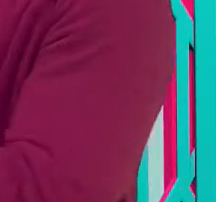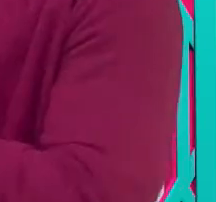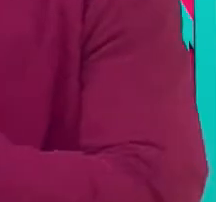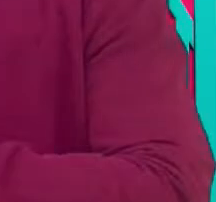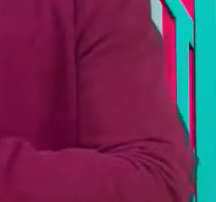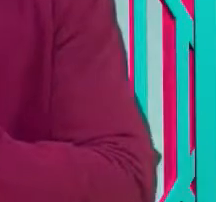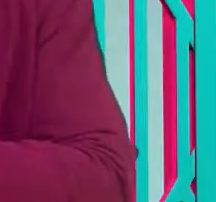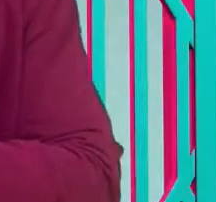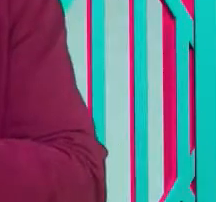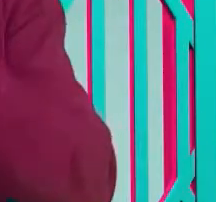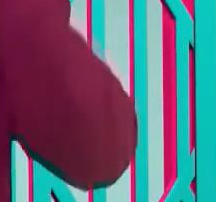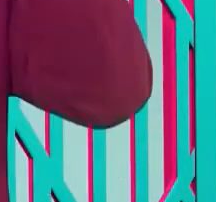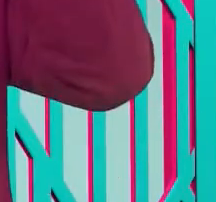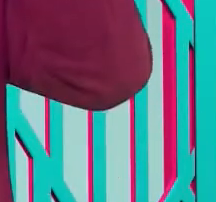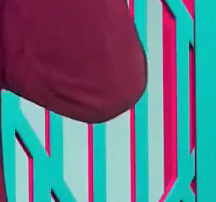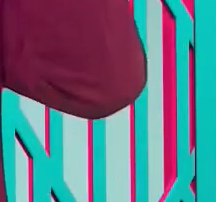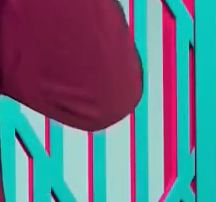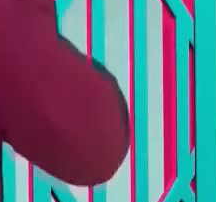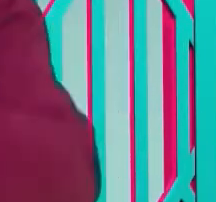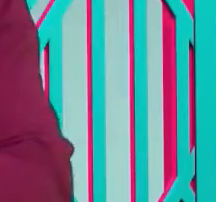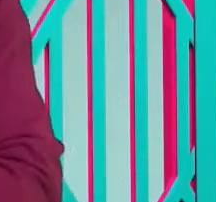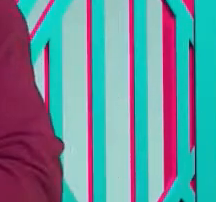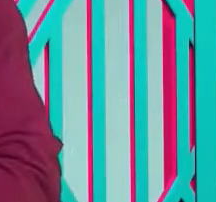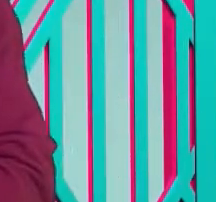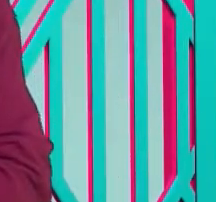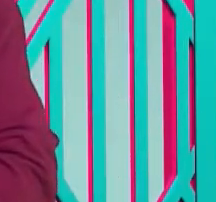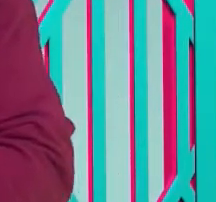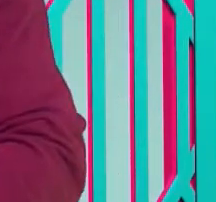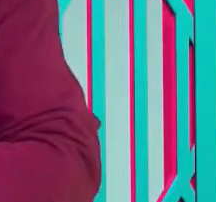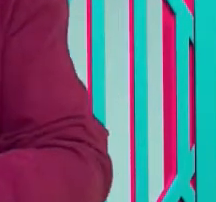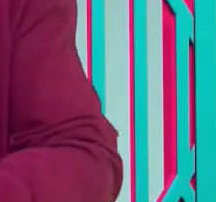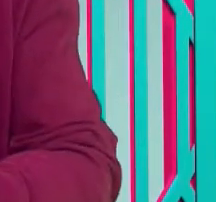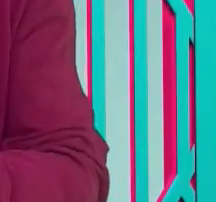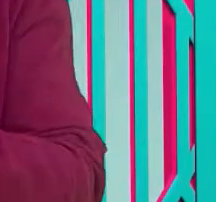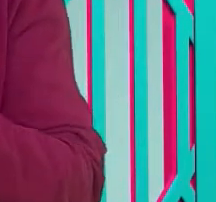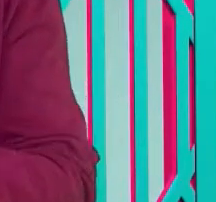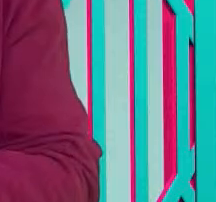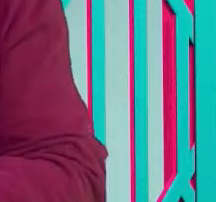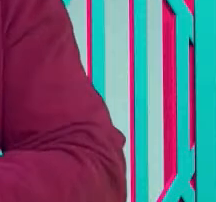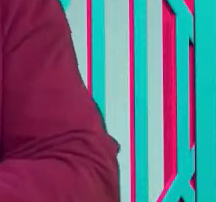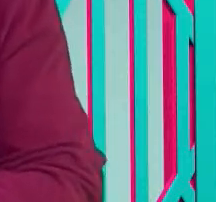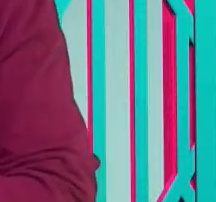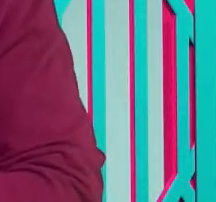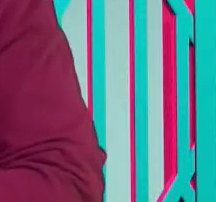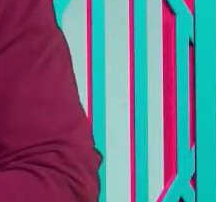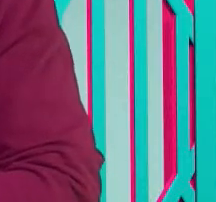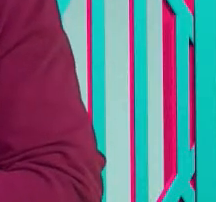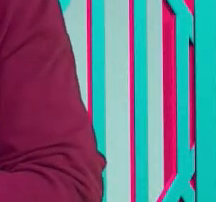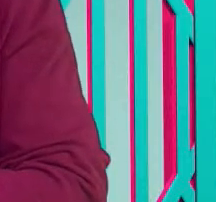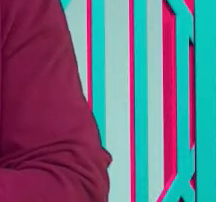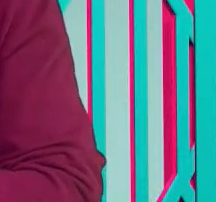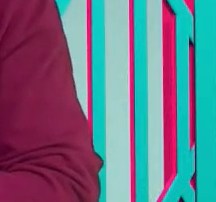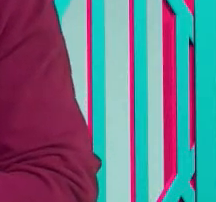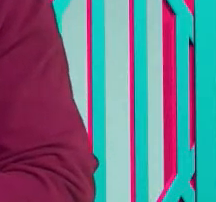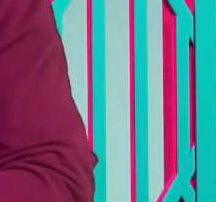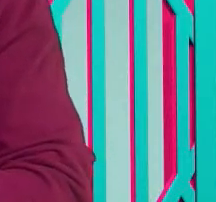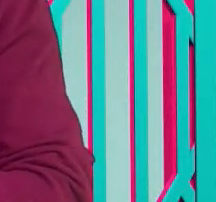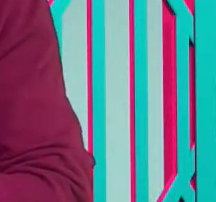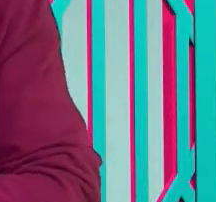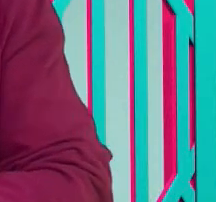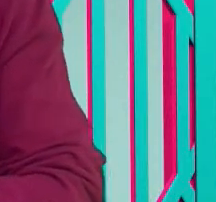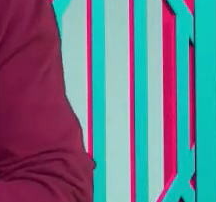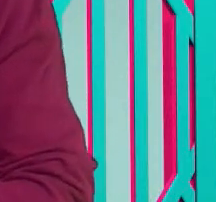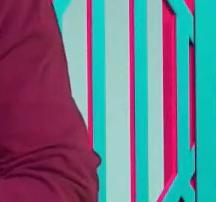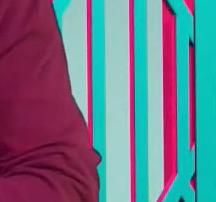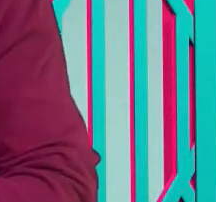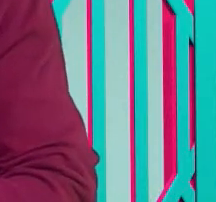man expressing his traditional views on women has garnered over 10 million views on our Instagram channel.